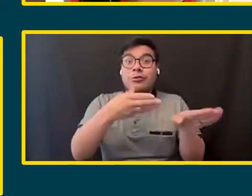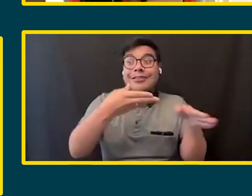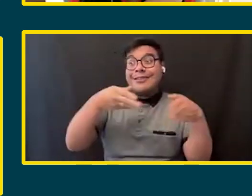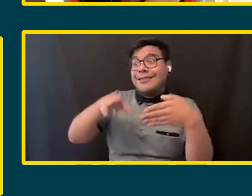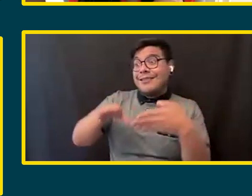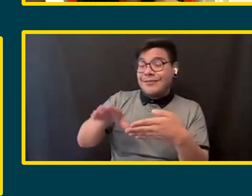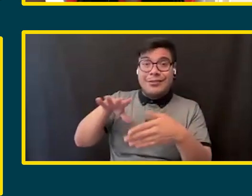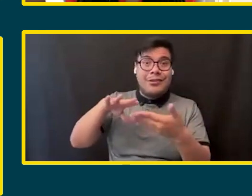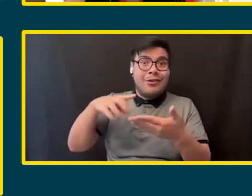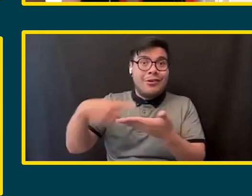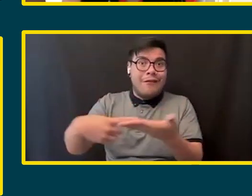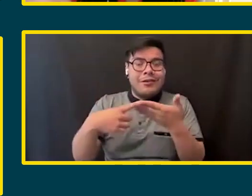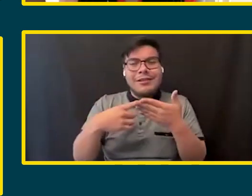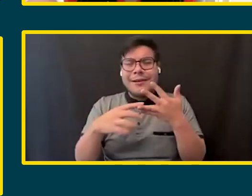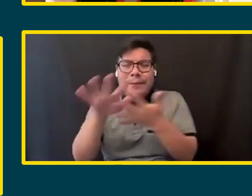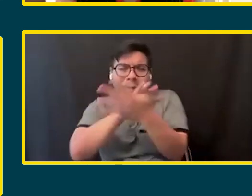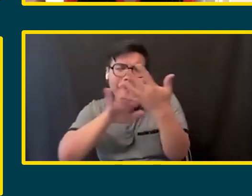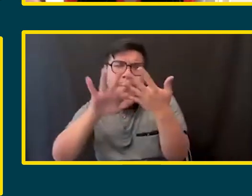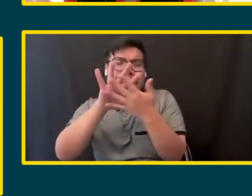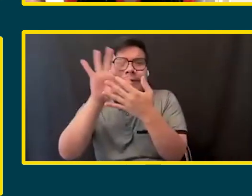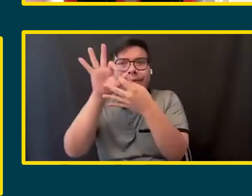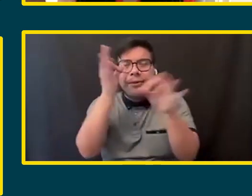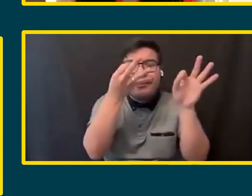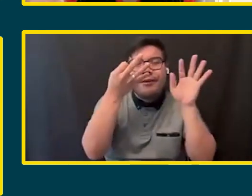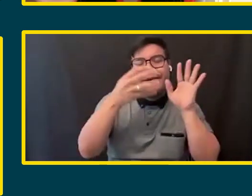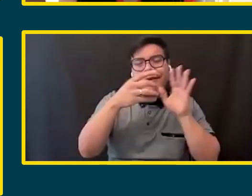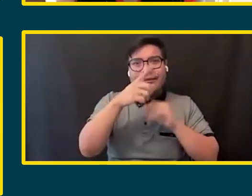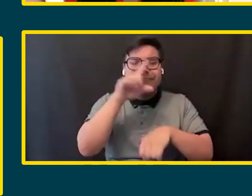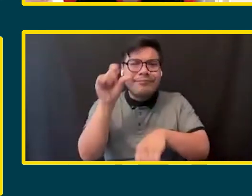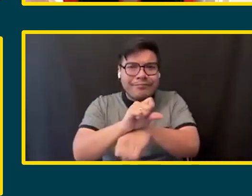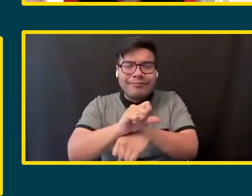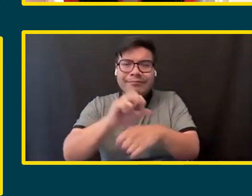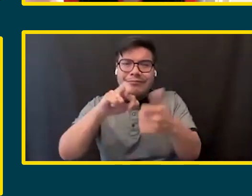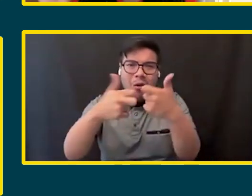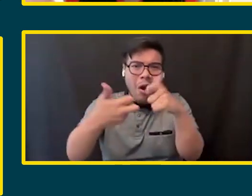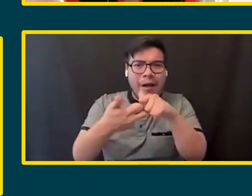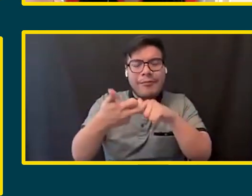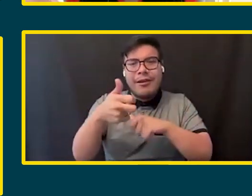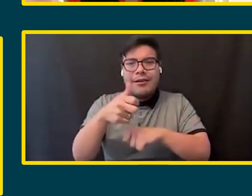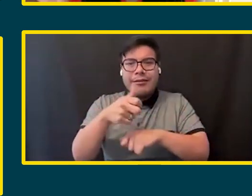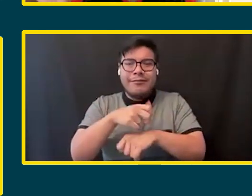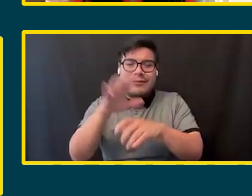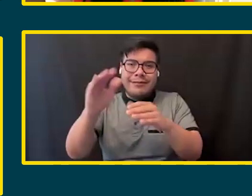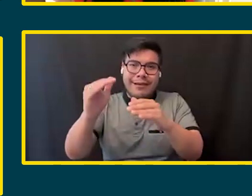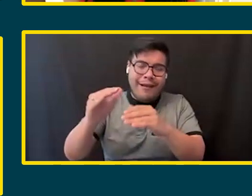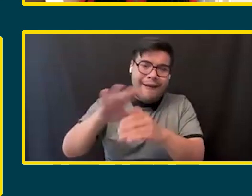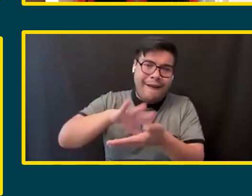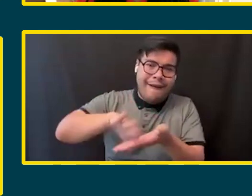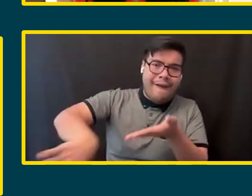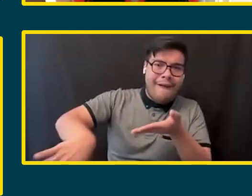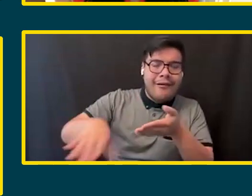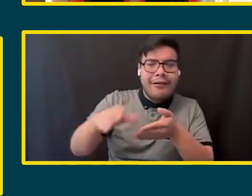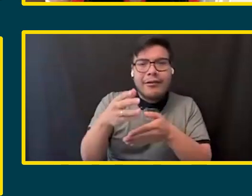conversation, smoke and mirrors, away from very real problems in very disenfranchised communities that are watching